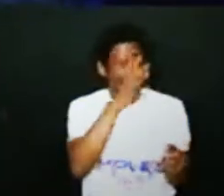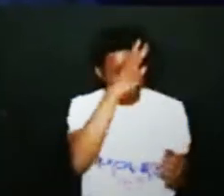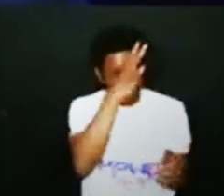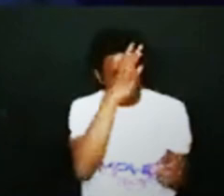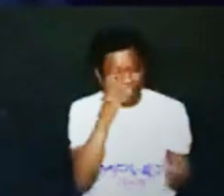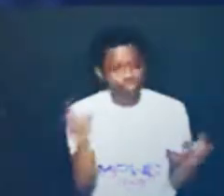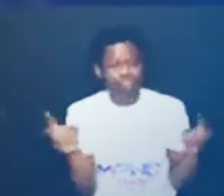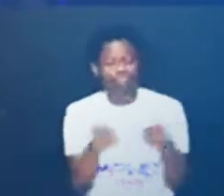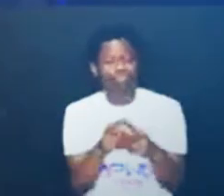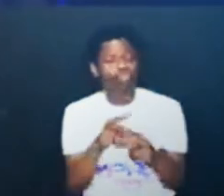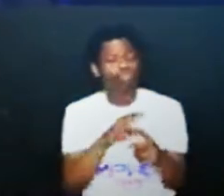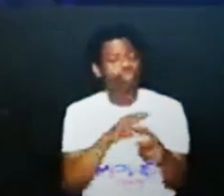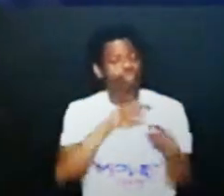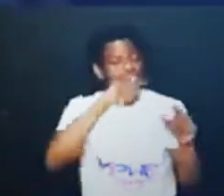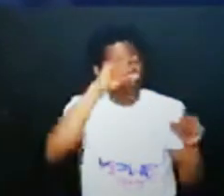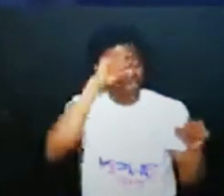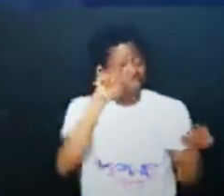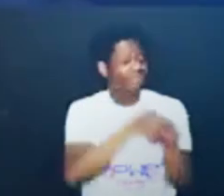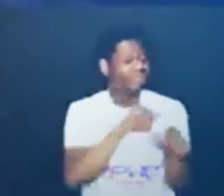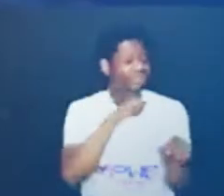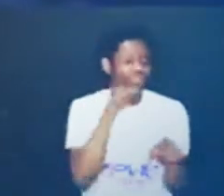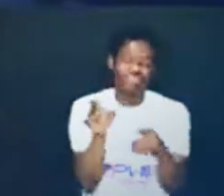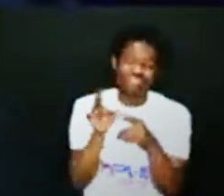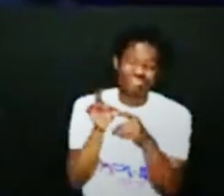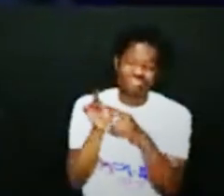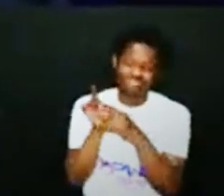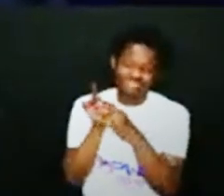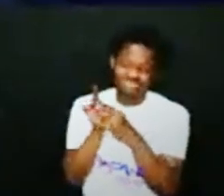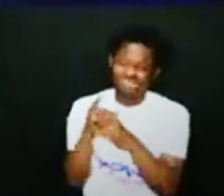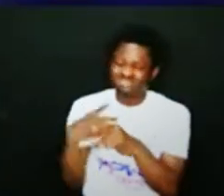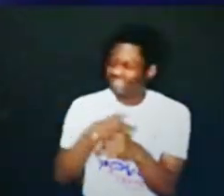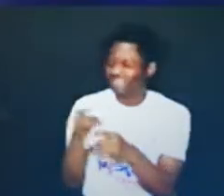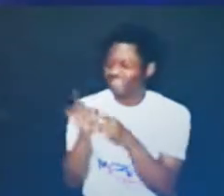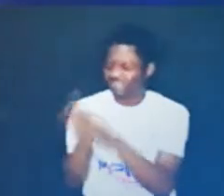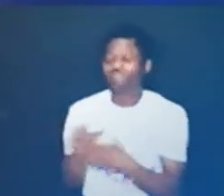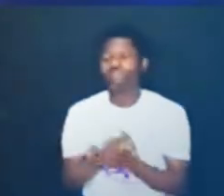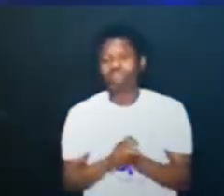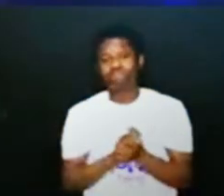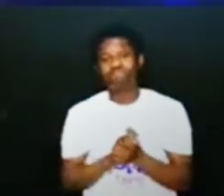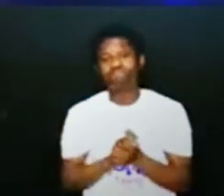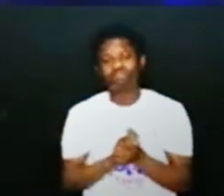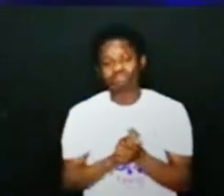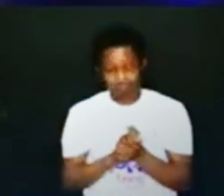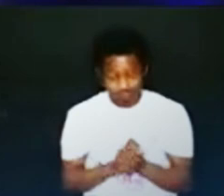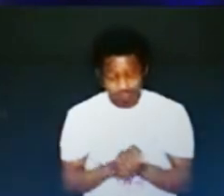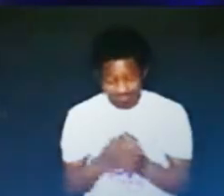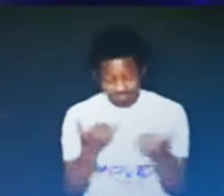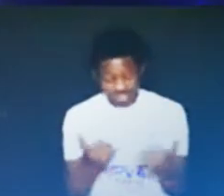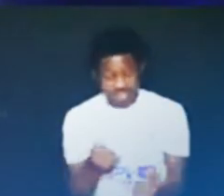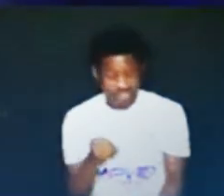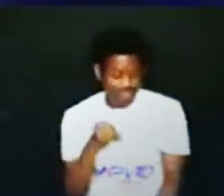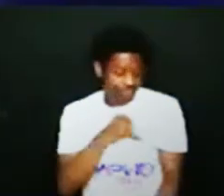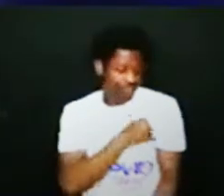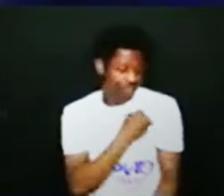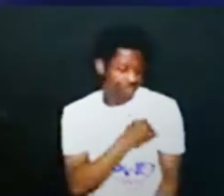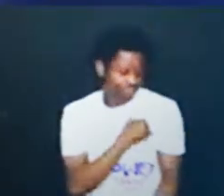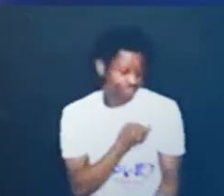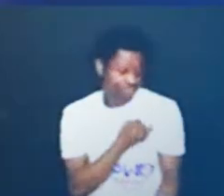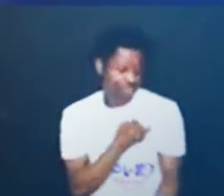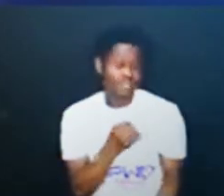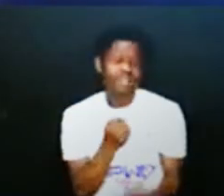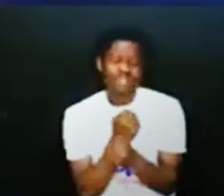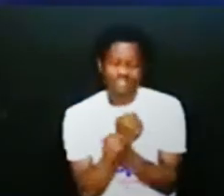number one. Let's move on. Now Israel loved Joseph more than any of